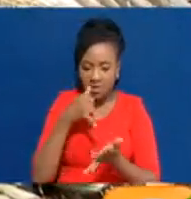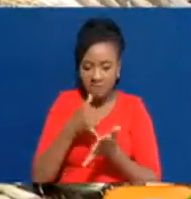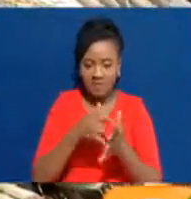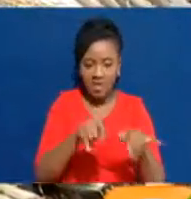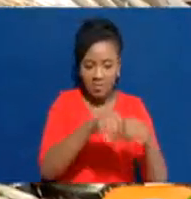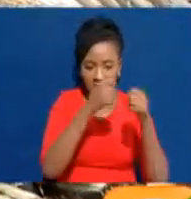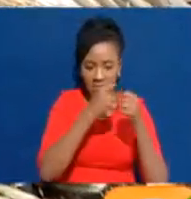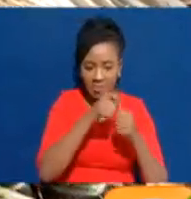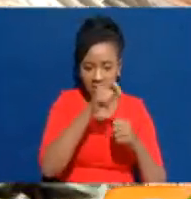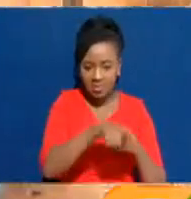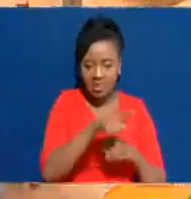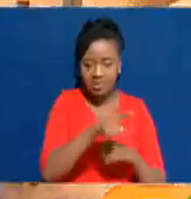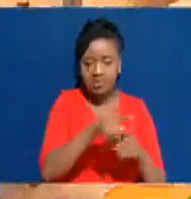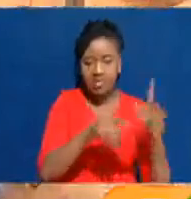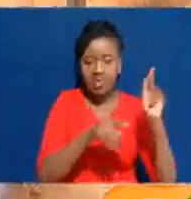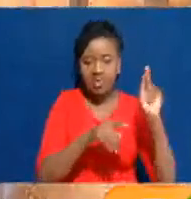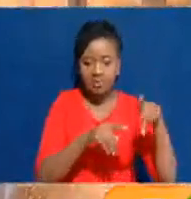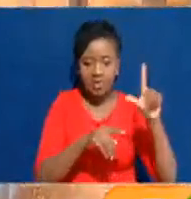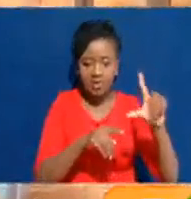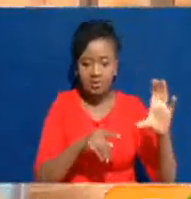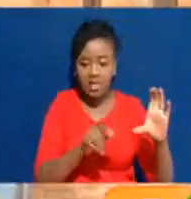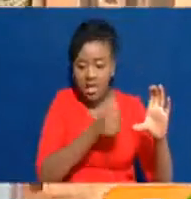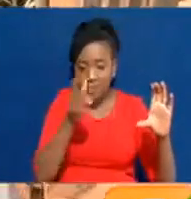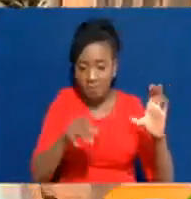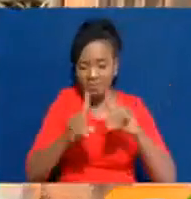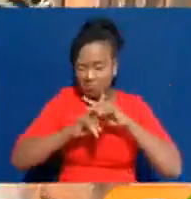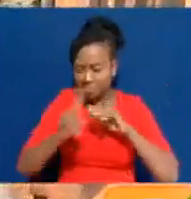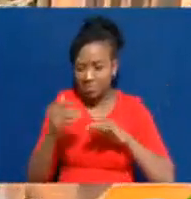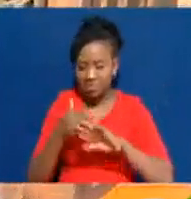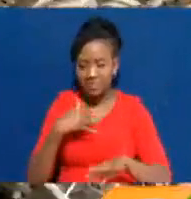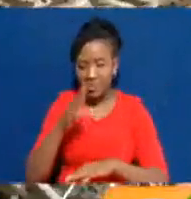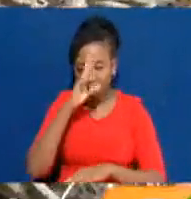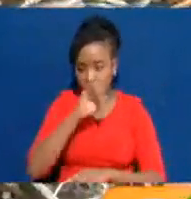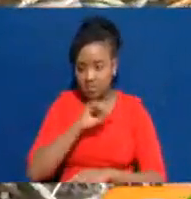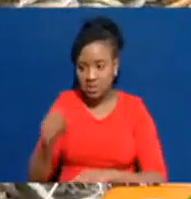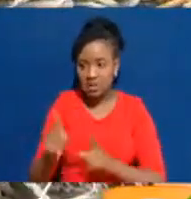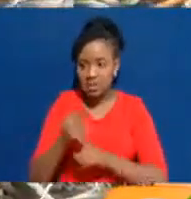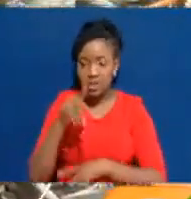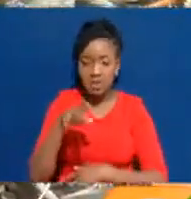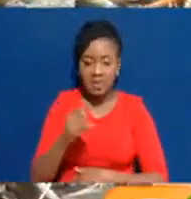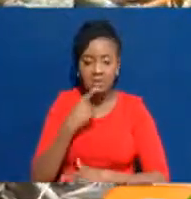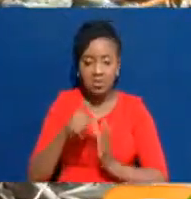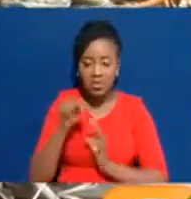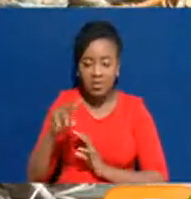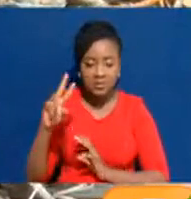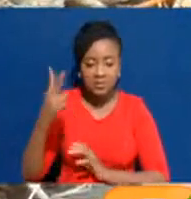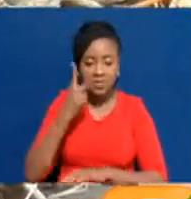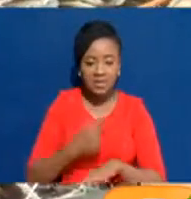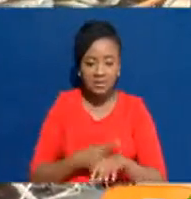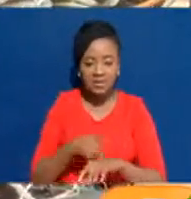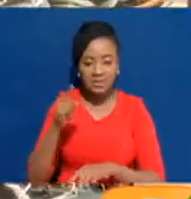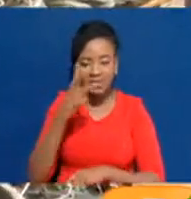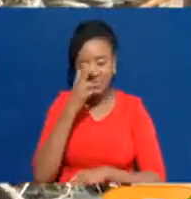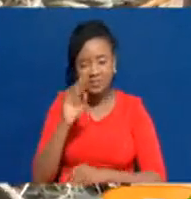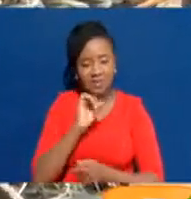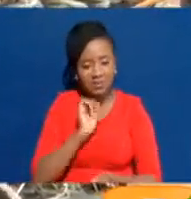owner of the scrapyard having fled the scene before the police arrived. PS Wachira says that this is the second time that the suspect has been